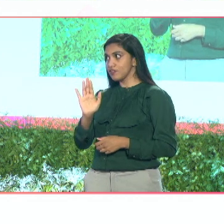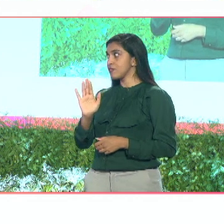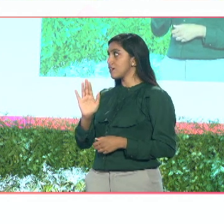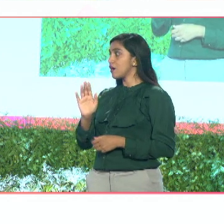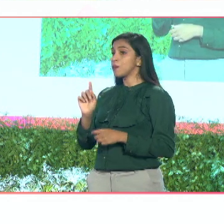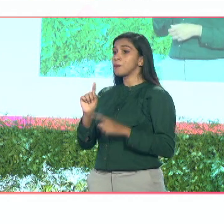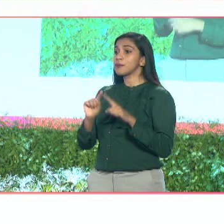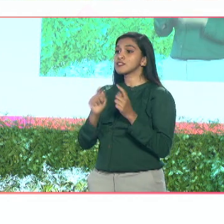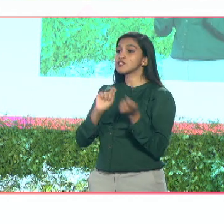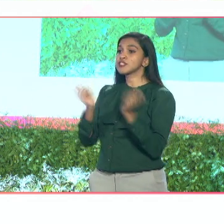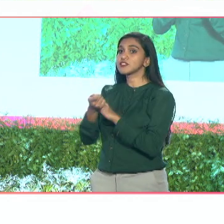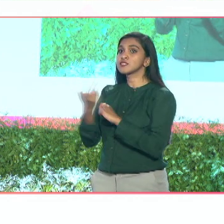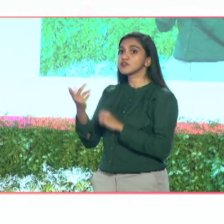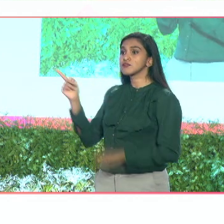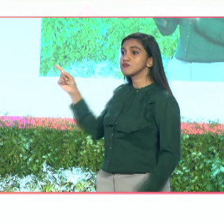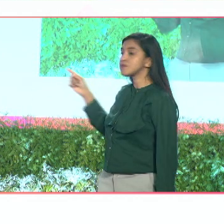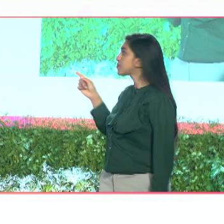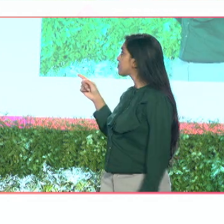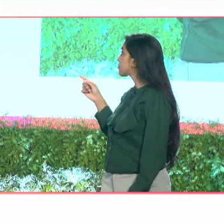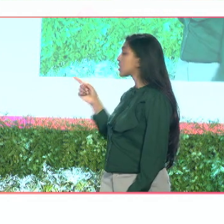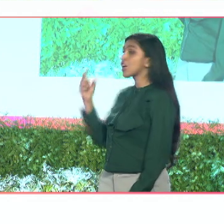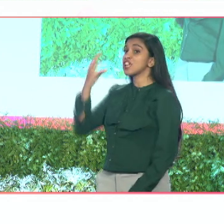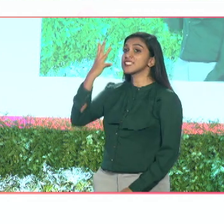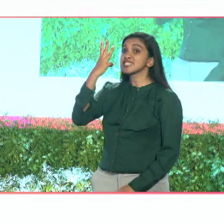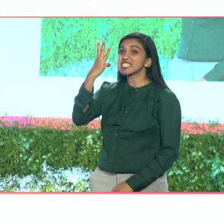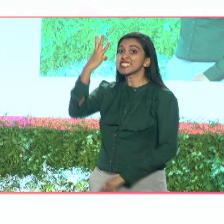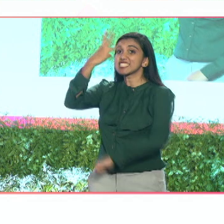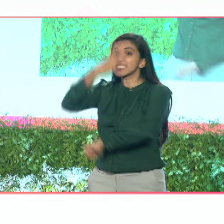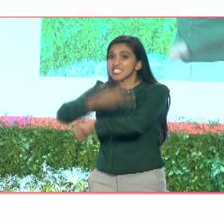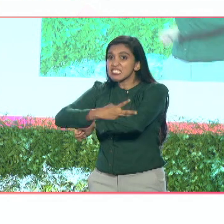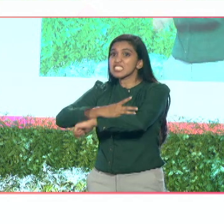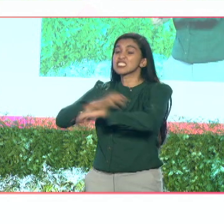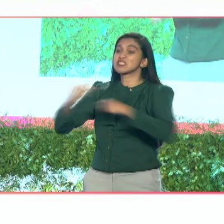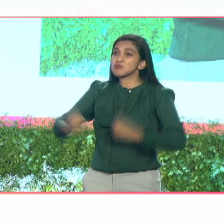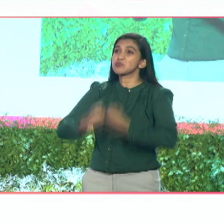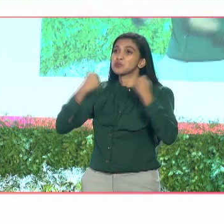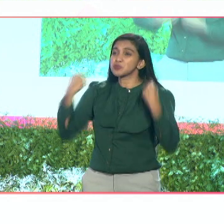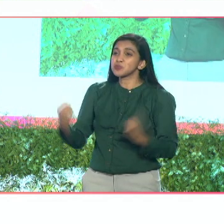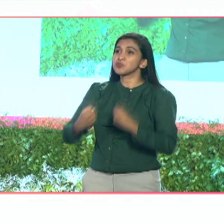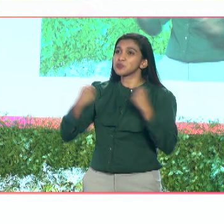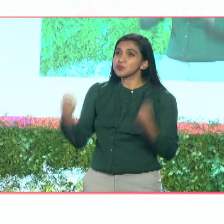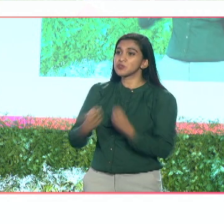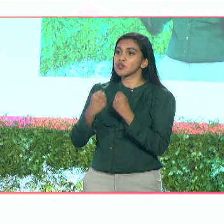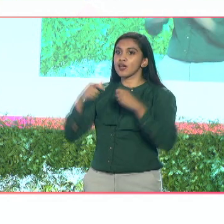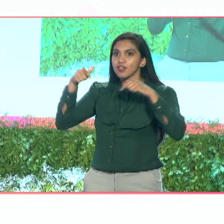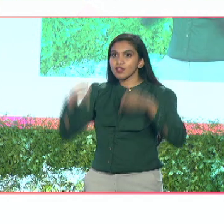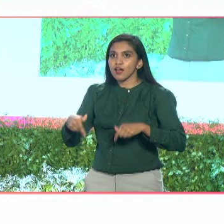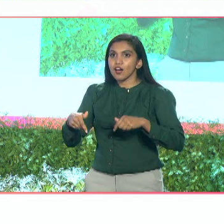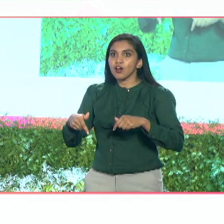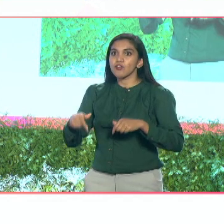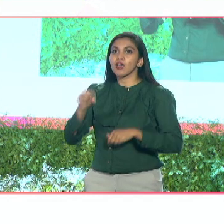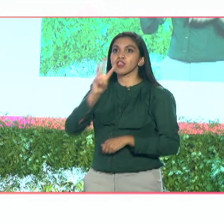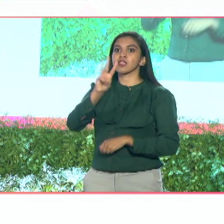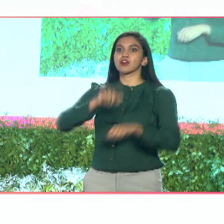But what is the change? She used to take 3 days to create a simple presentation, 3 days. But now she's able to do it in just 3